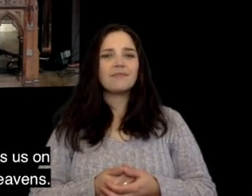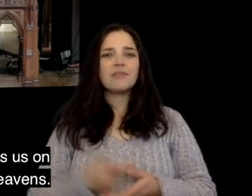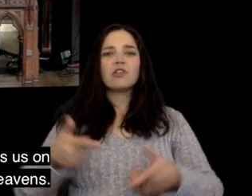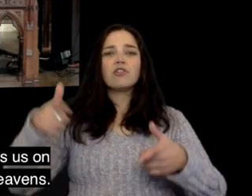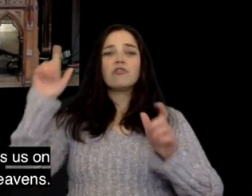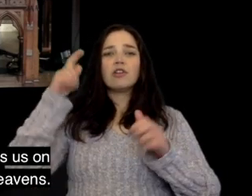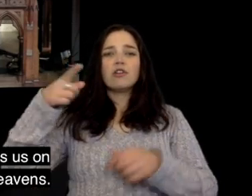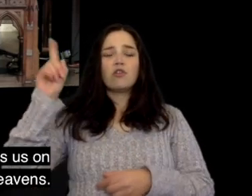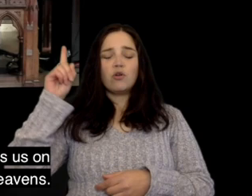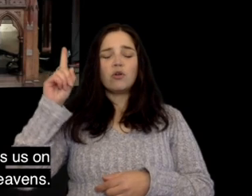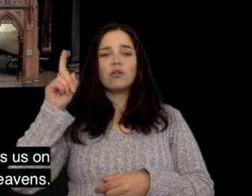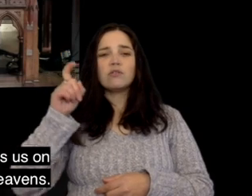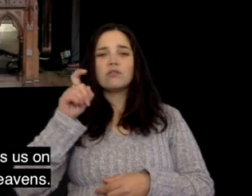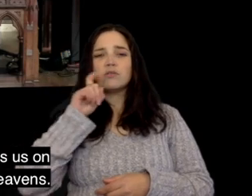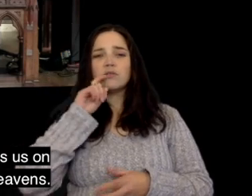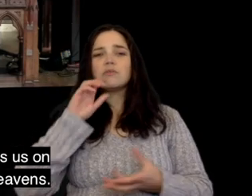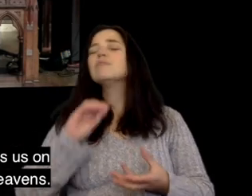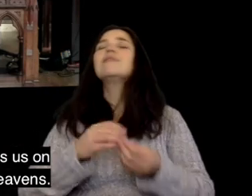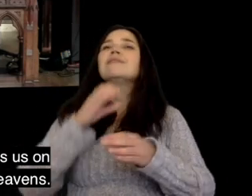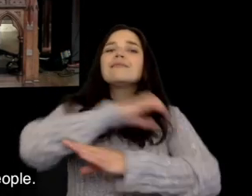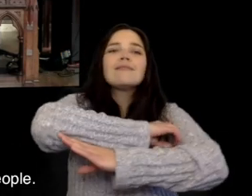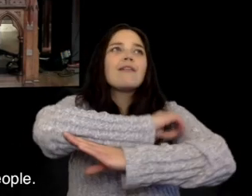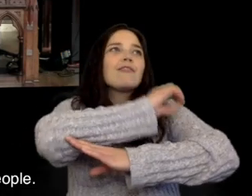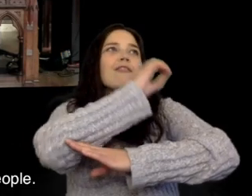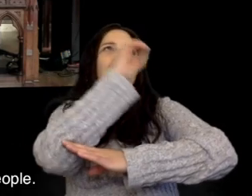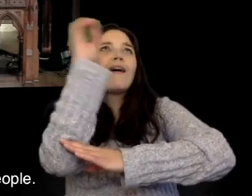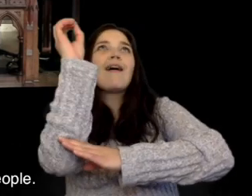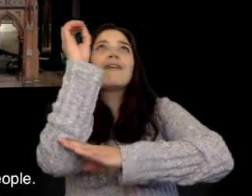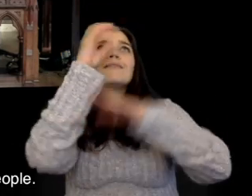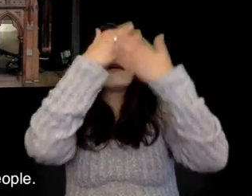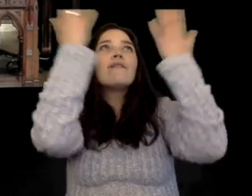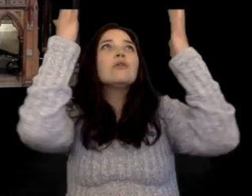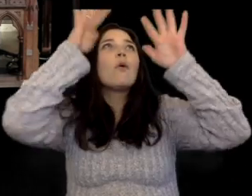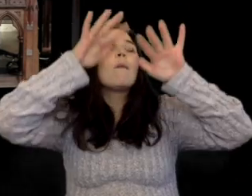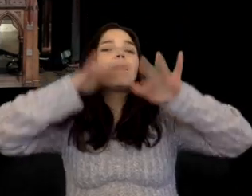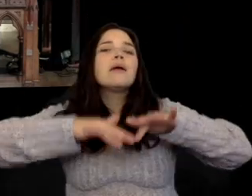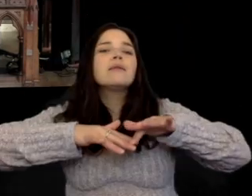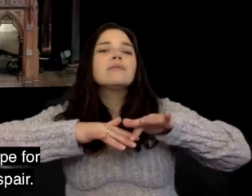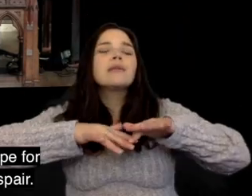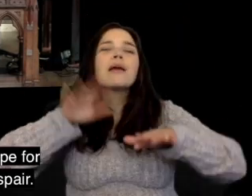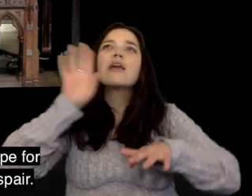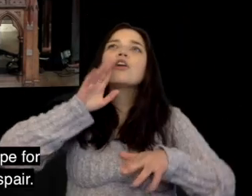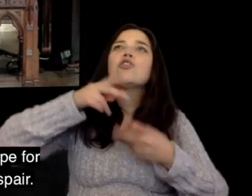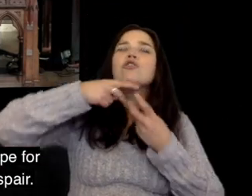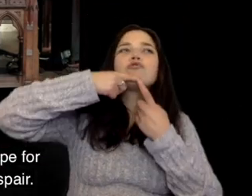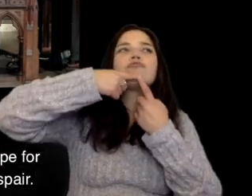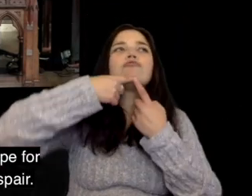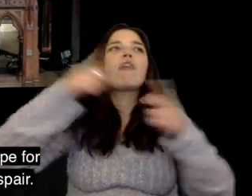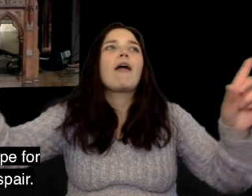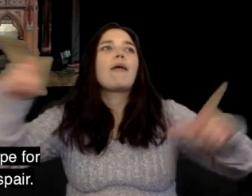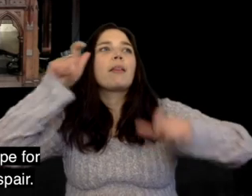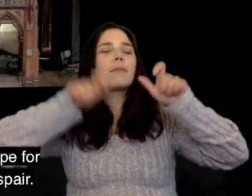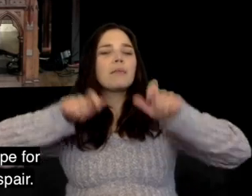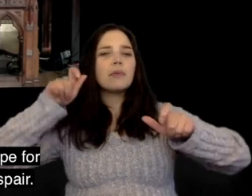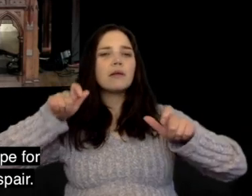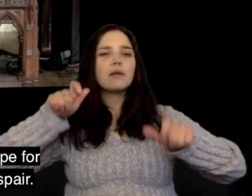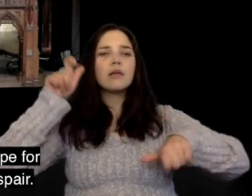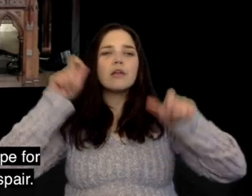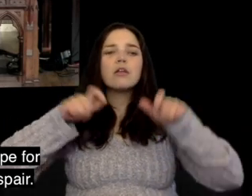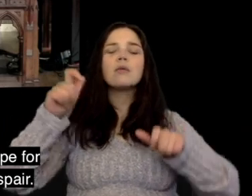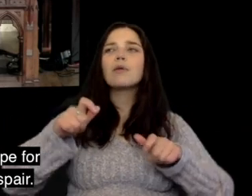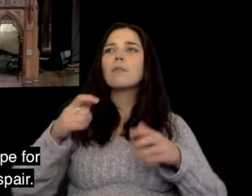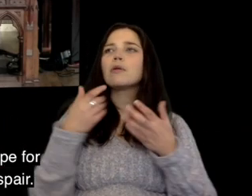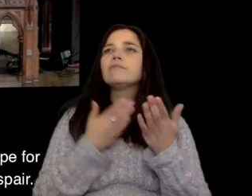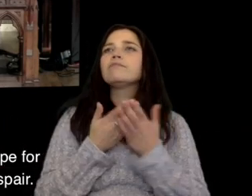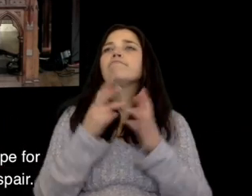Great God, who makes the sun to rise and opens the heavens, hear the cry of the people.